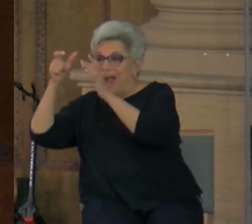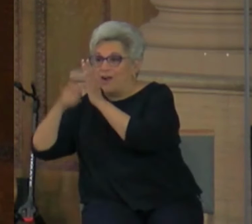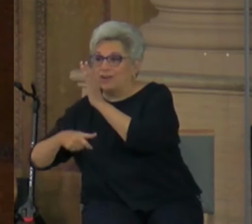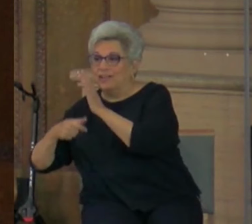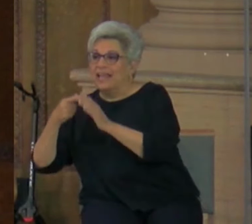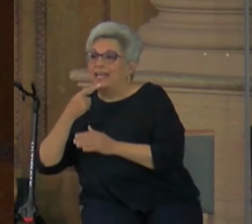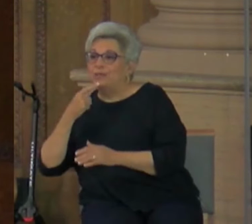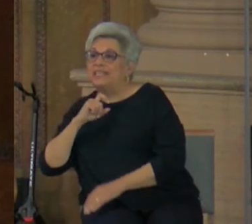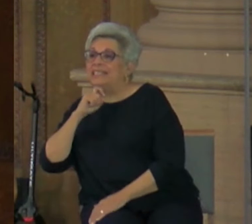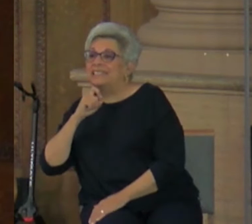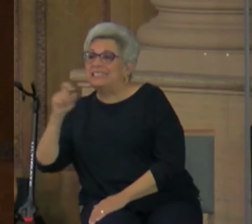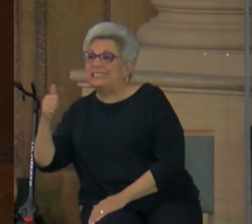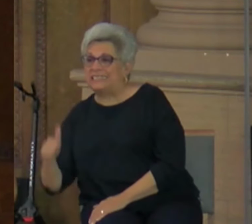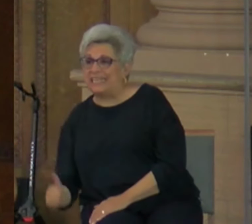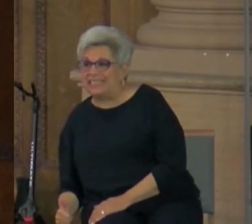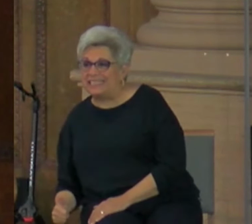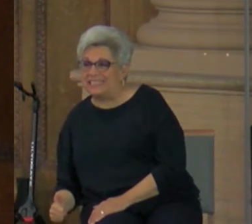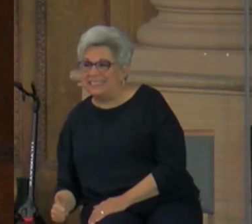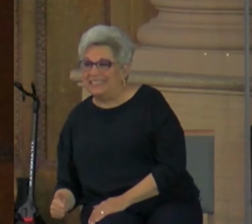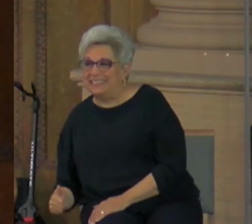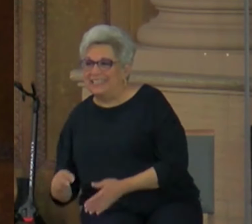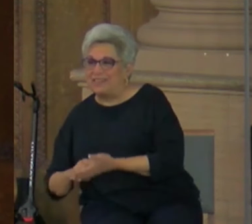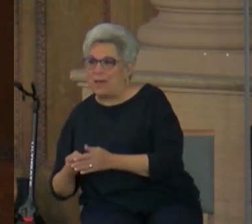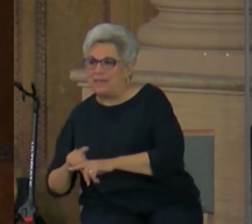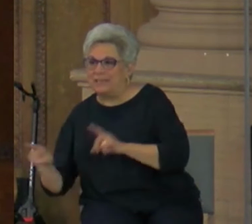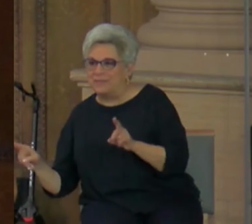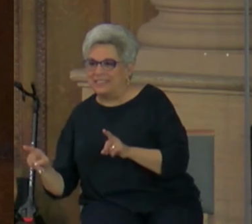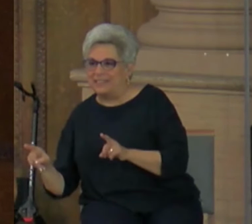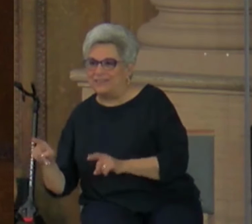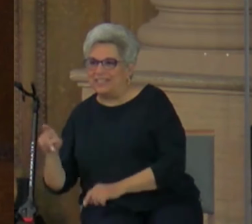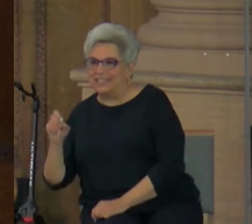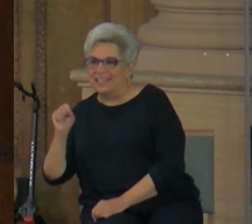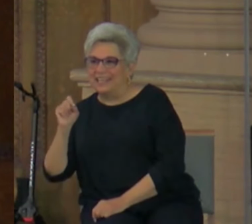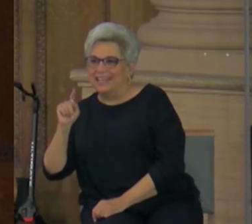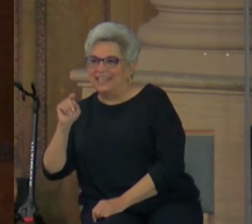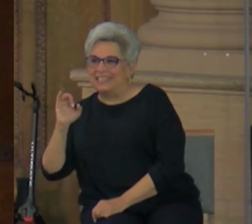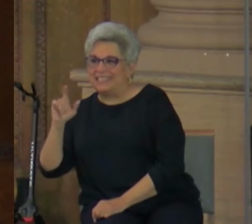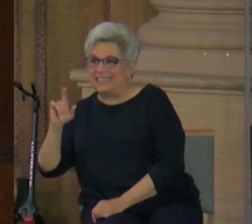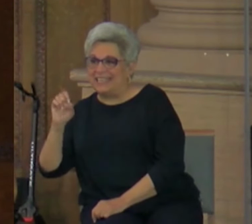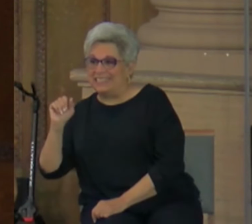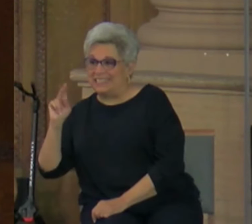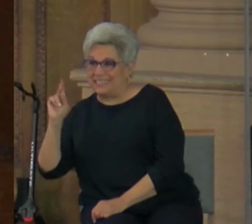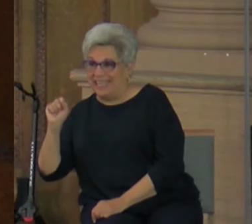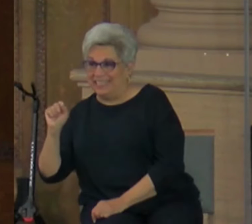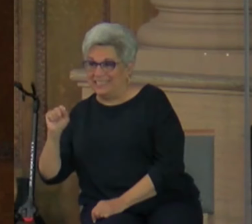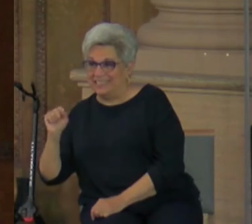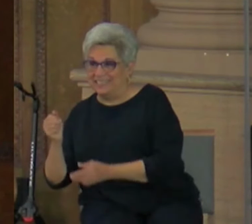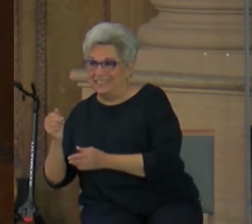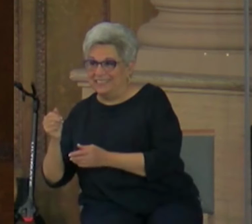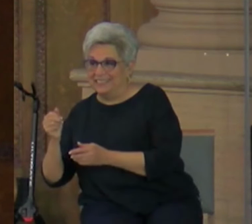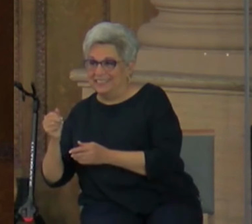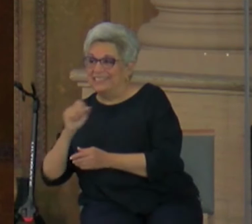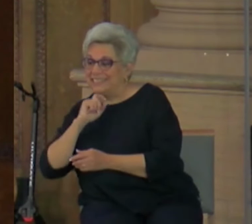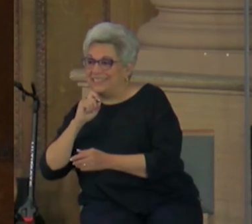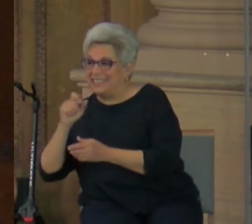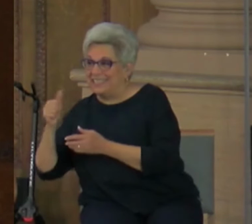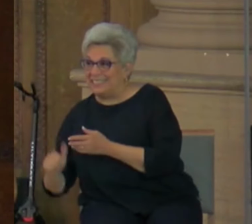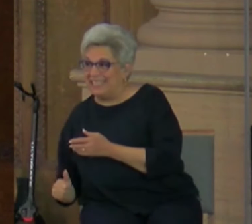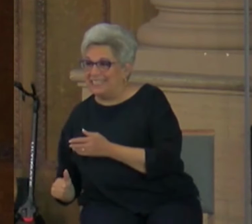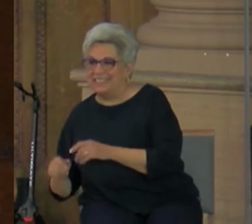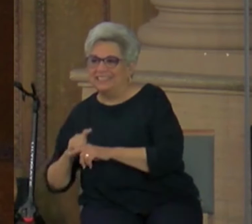sinks," it's saying something completely different. And because we know that those are different forms, we know that there's actually different meaning